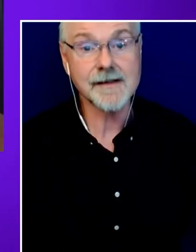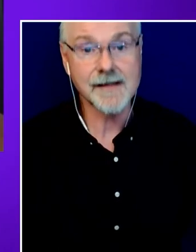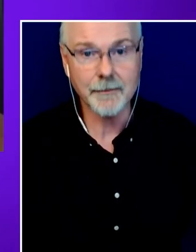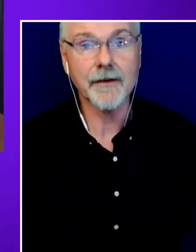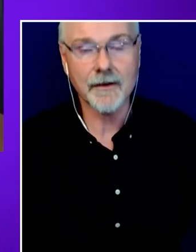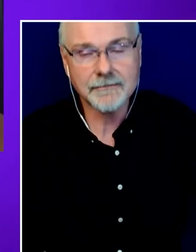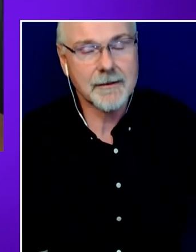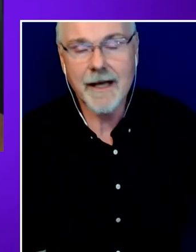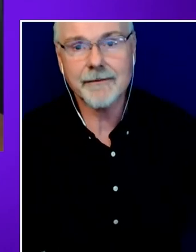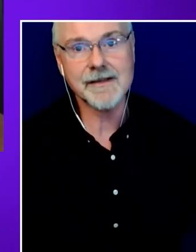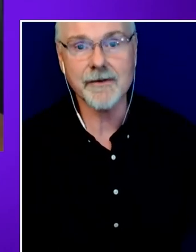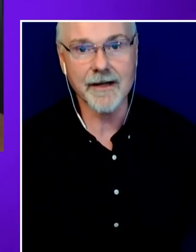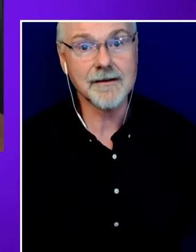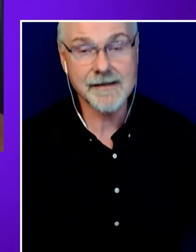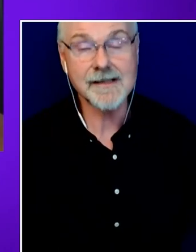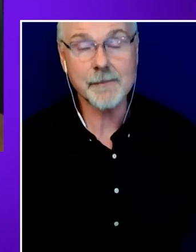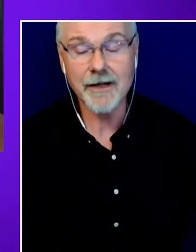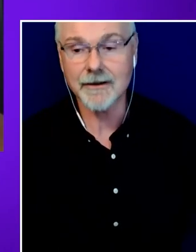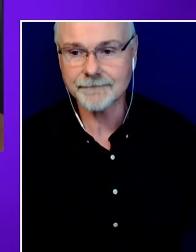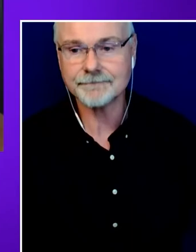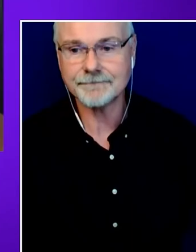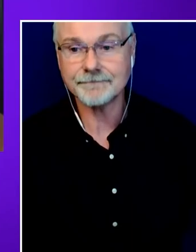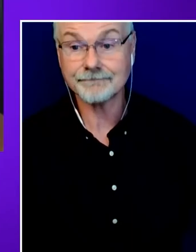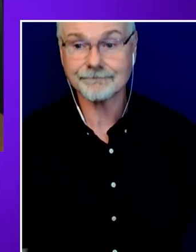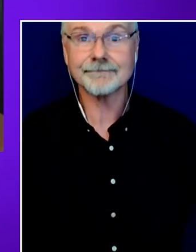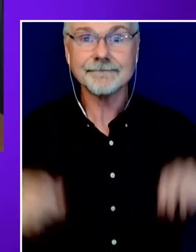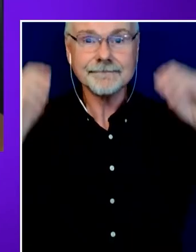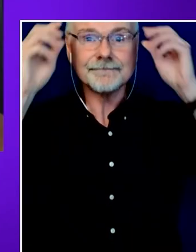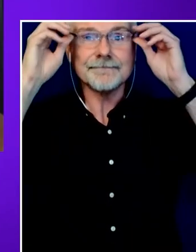the non-disabled. So the benefits are there. It's inspiring.